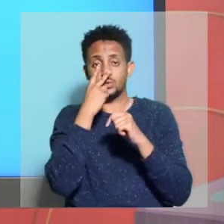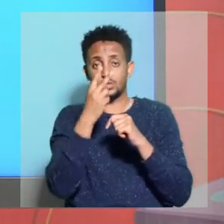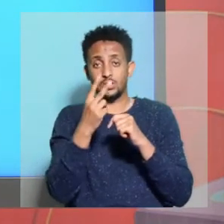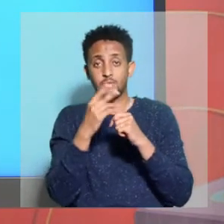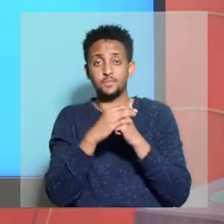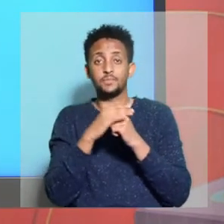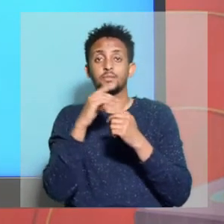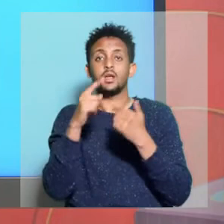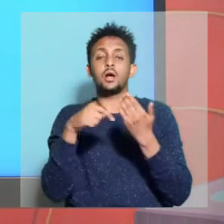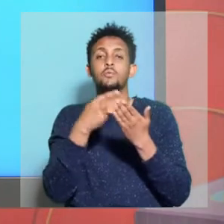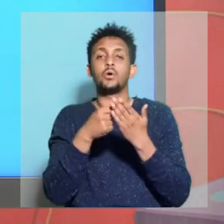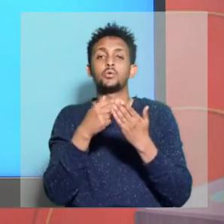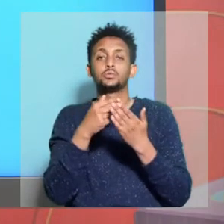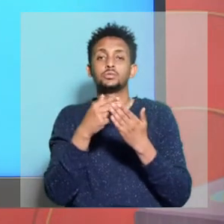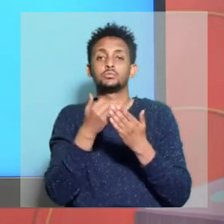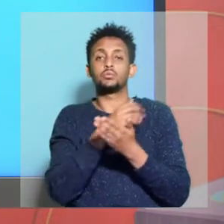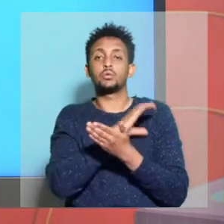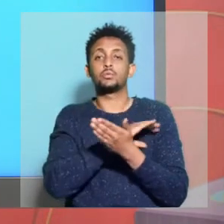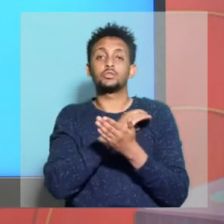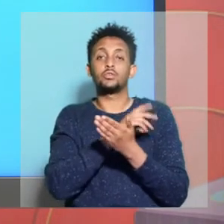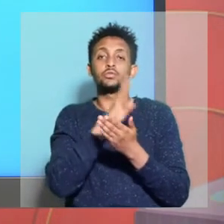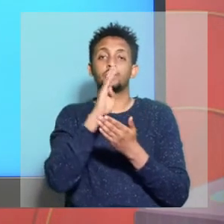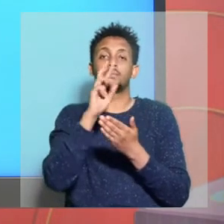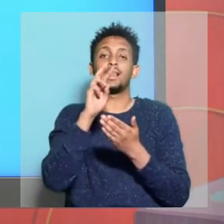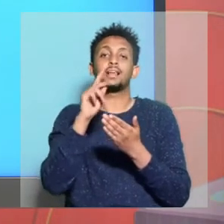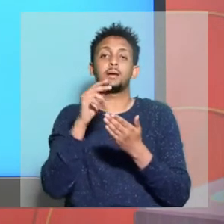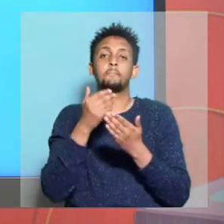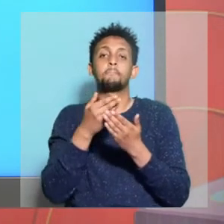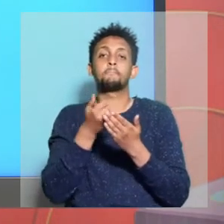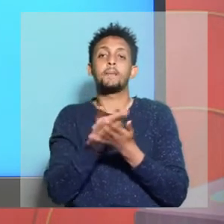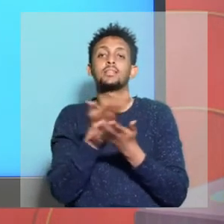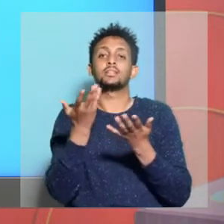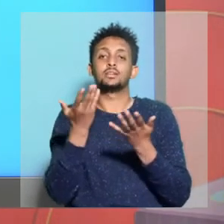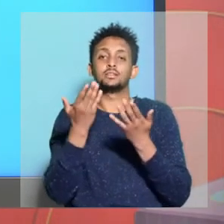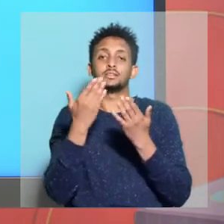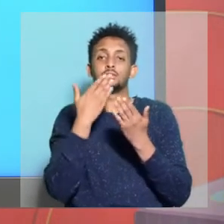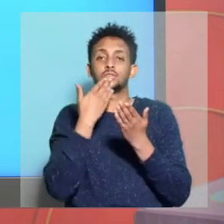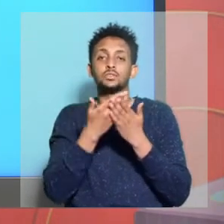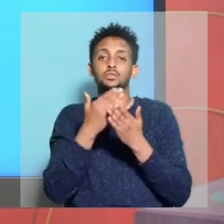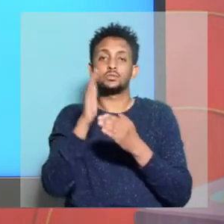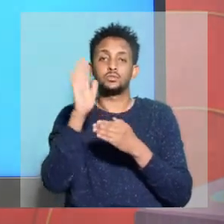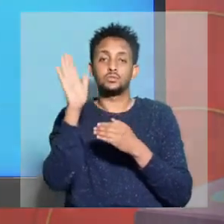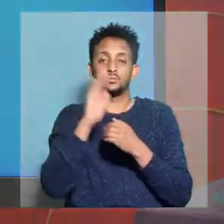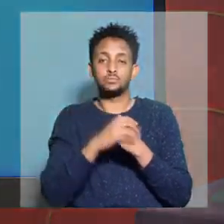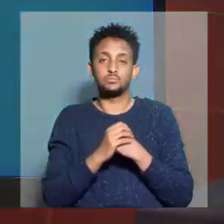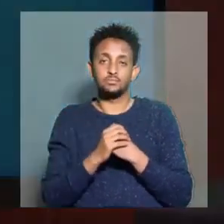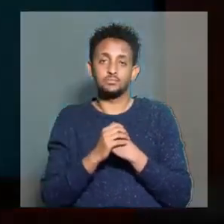about the property of bulk matter, unit 8. So we'll see you then.